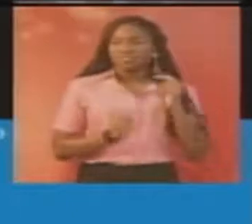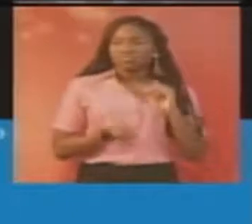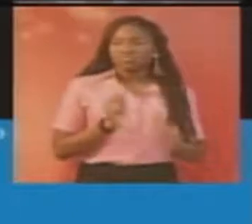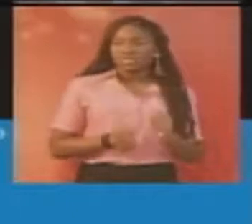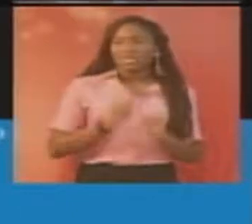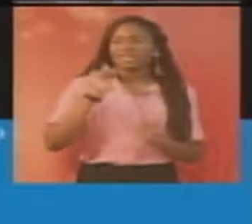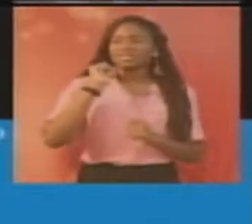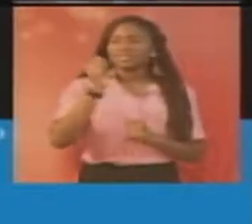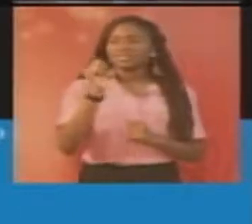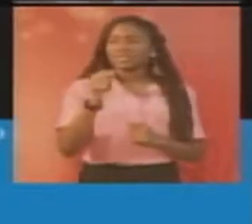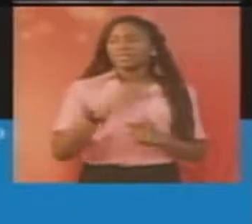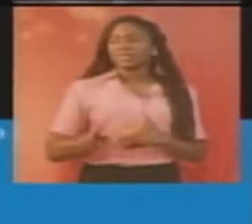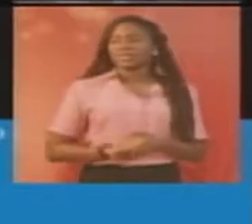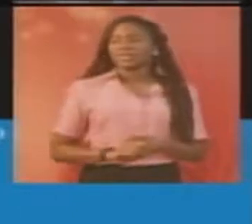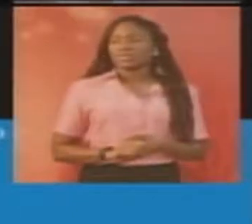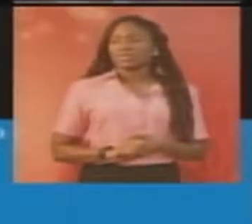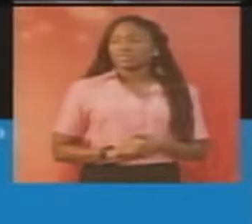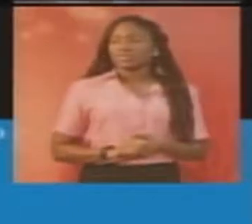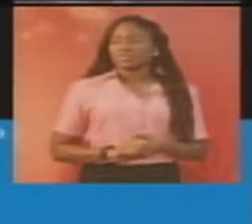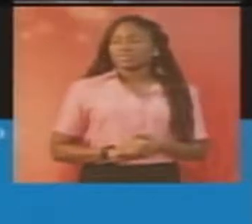robust and effective